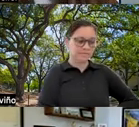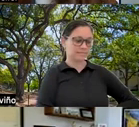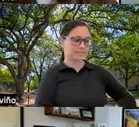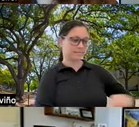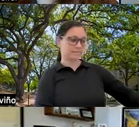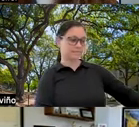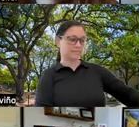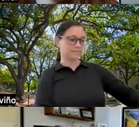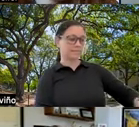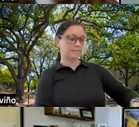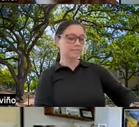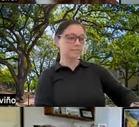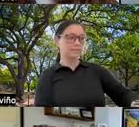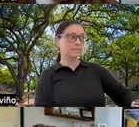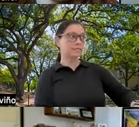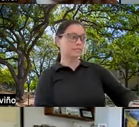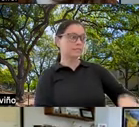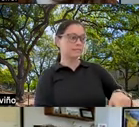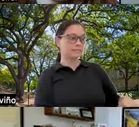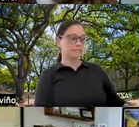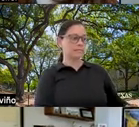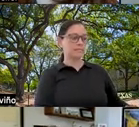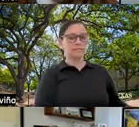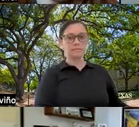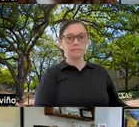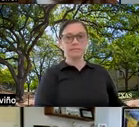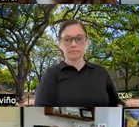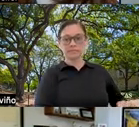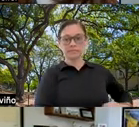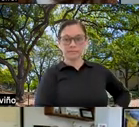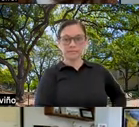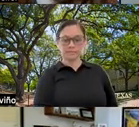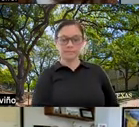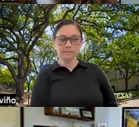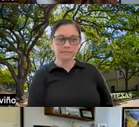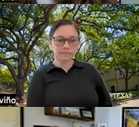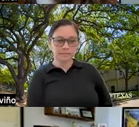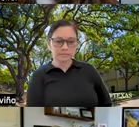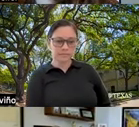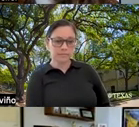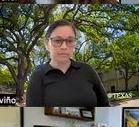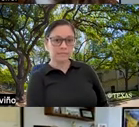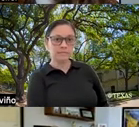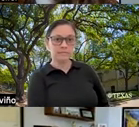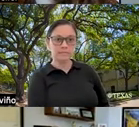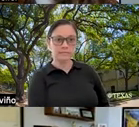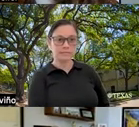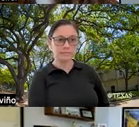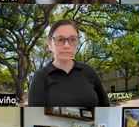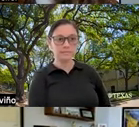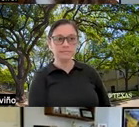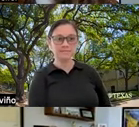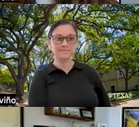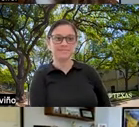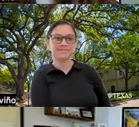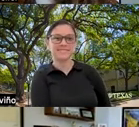here and creating a plan that will move this system forward. All right,